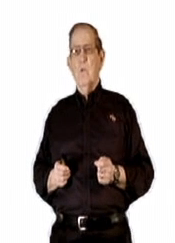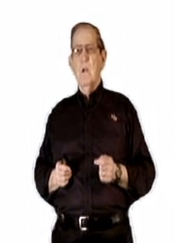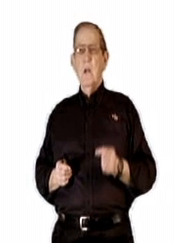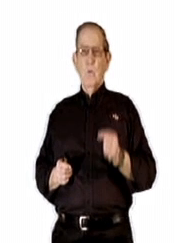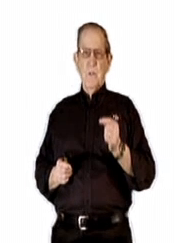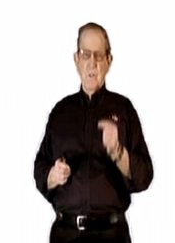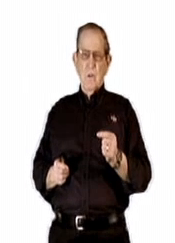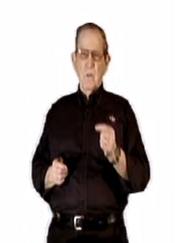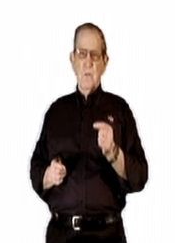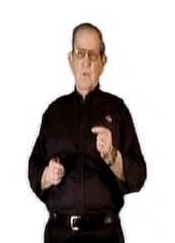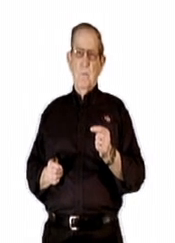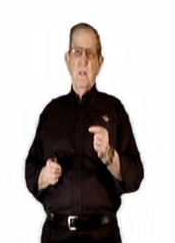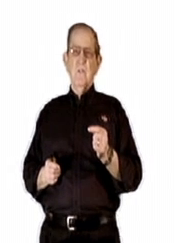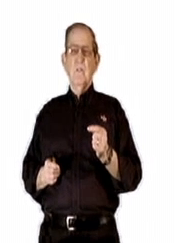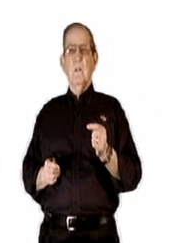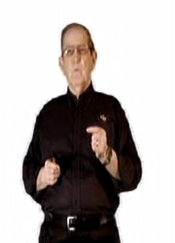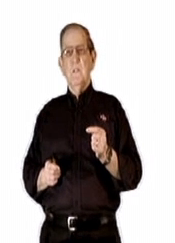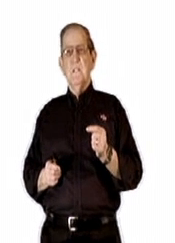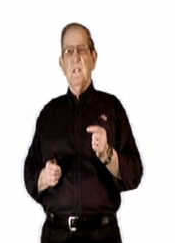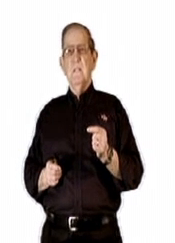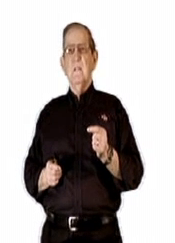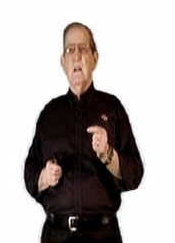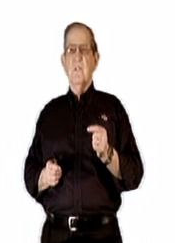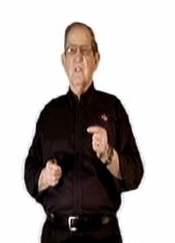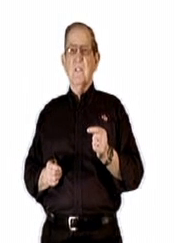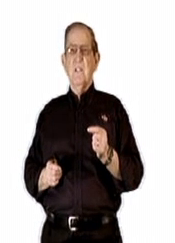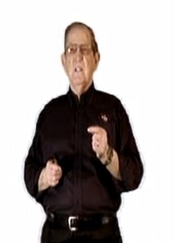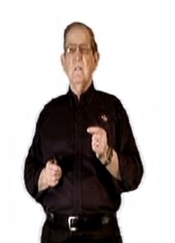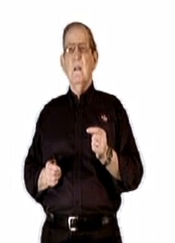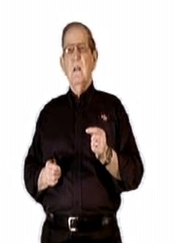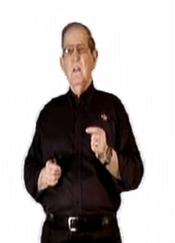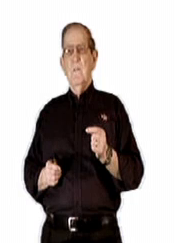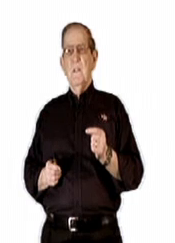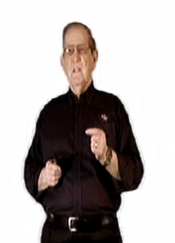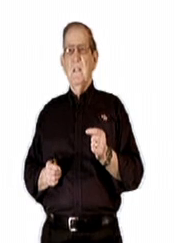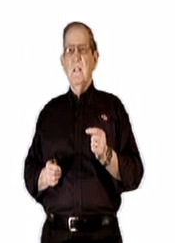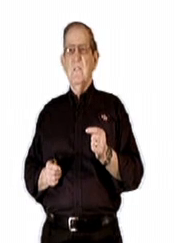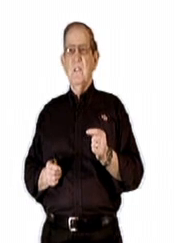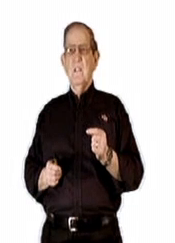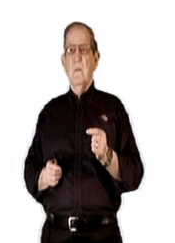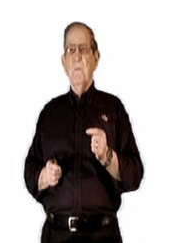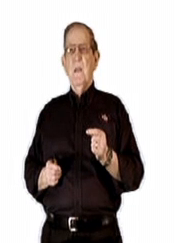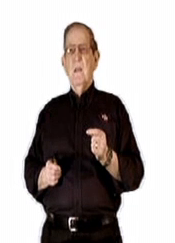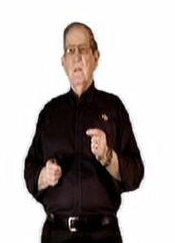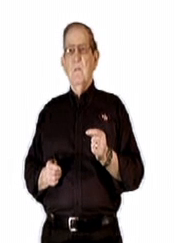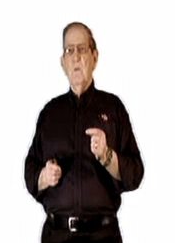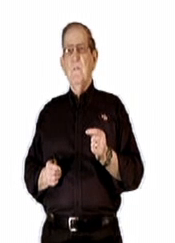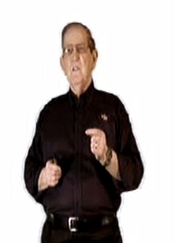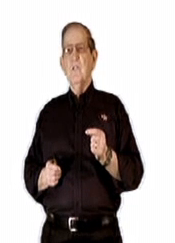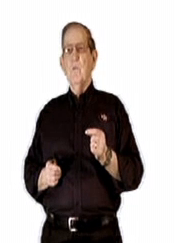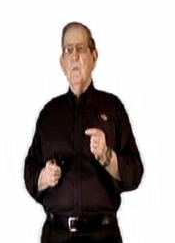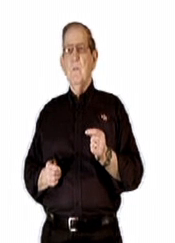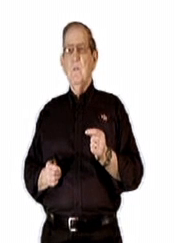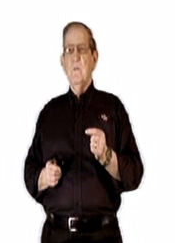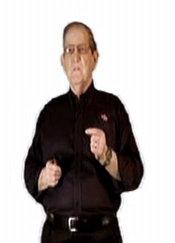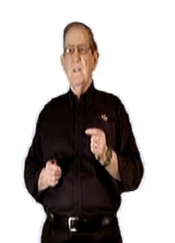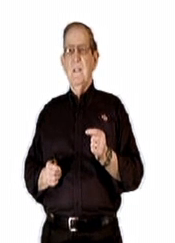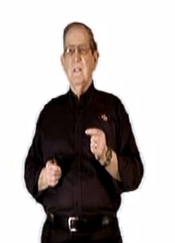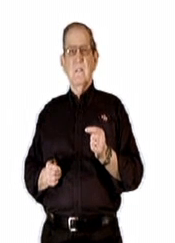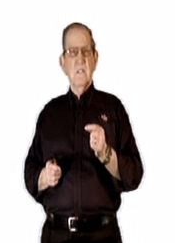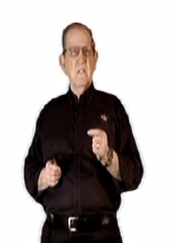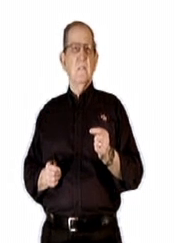Z535.4, which is also mentioned in 110.16 of the NEC. The revision removes